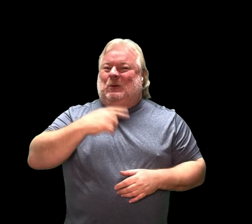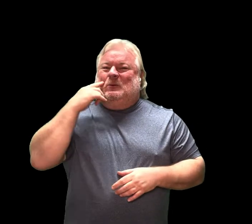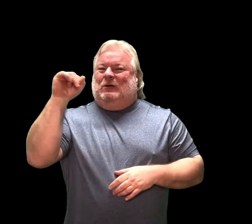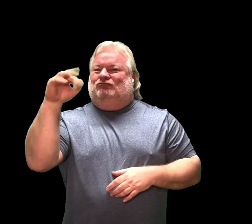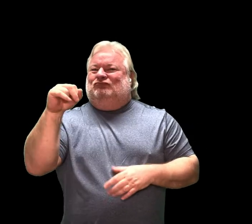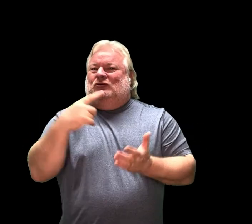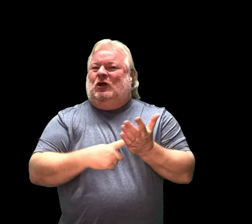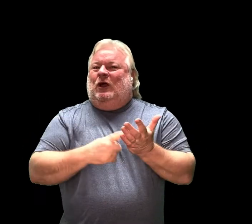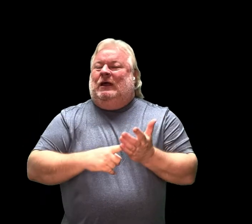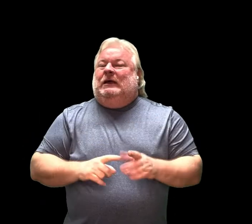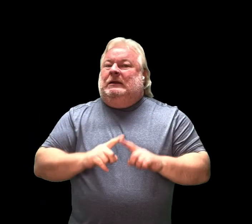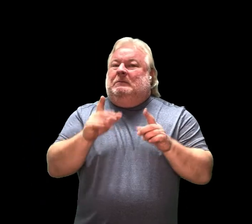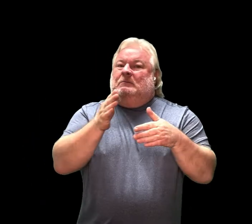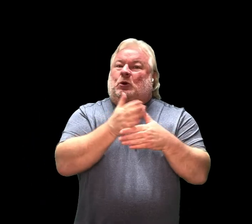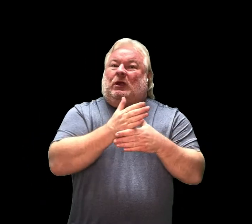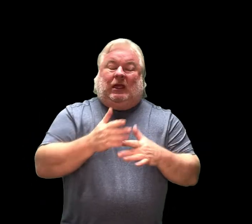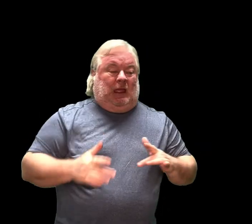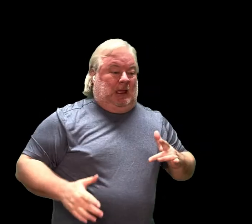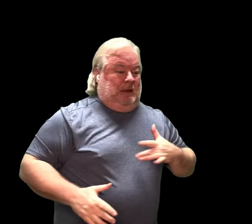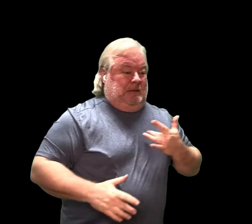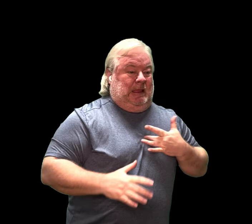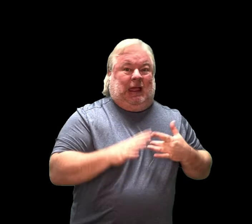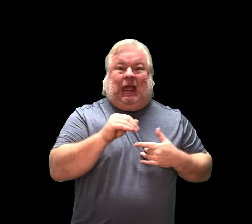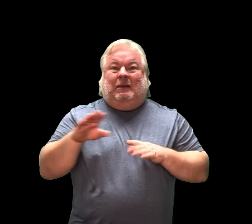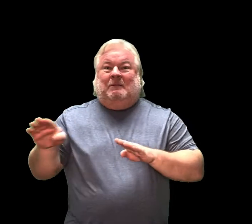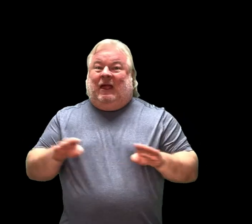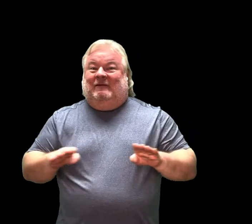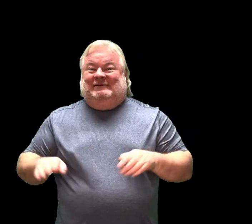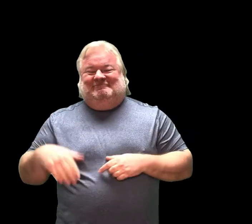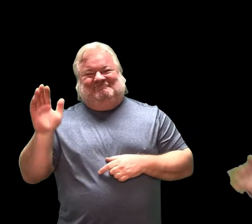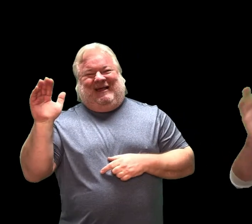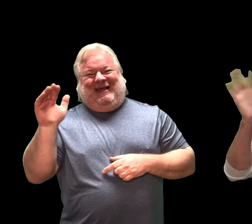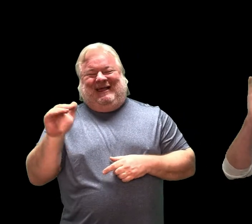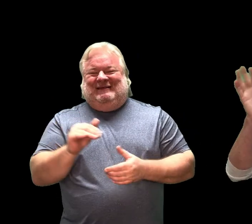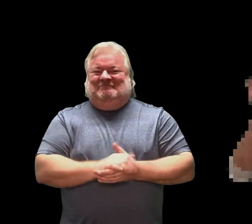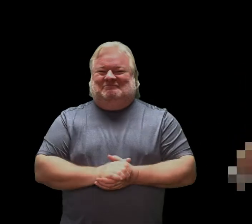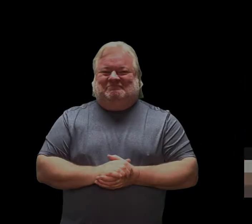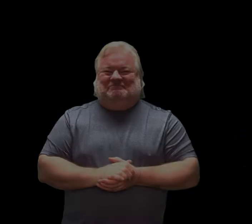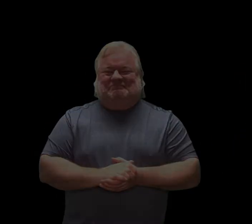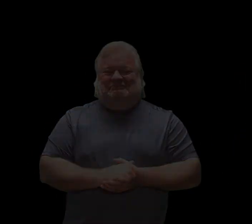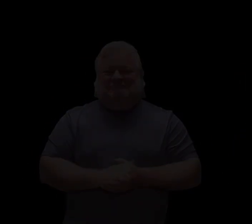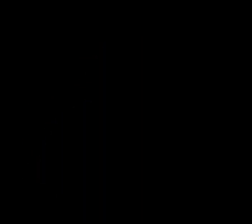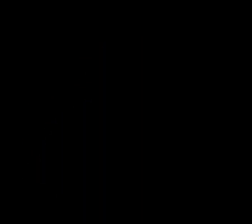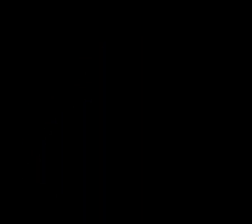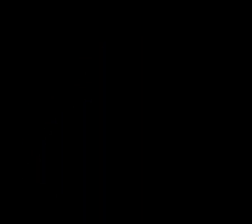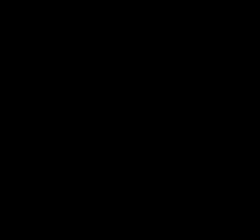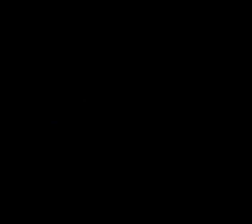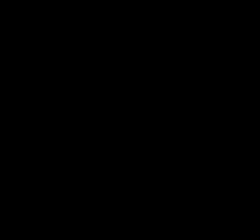more about the difference between feelings and behaviors. Bye.